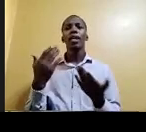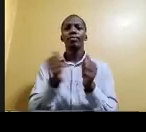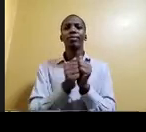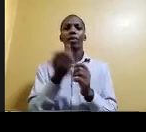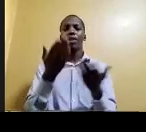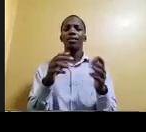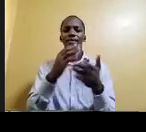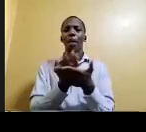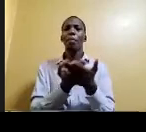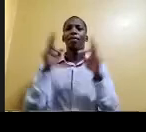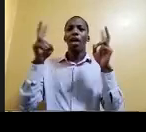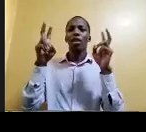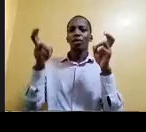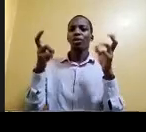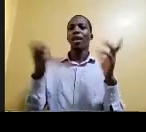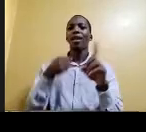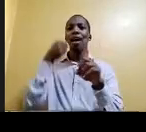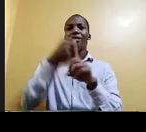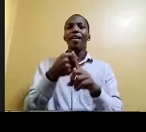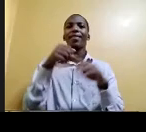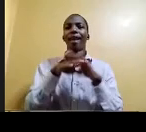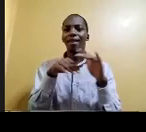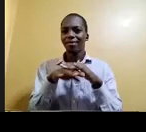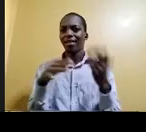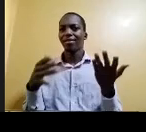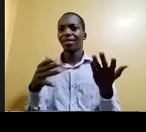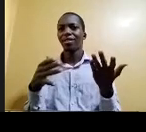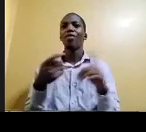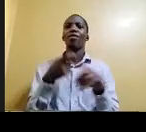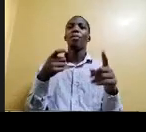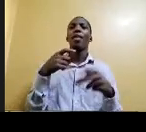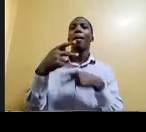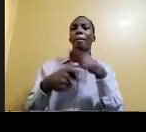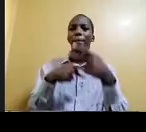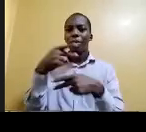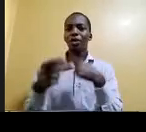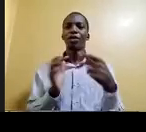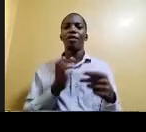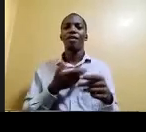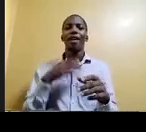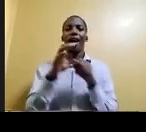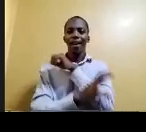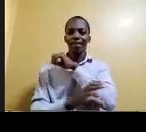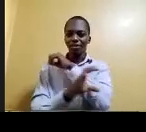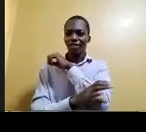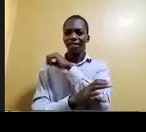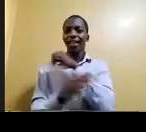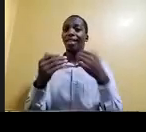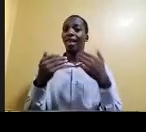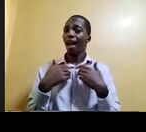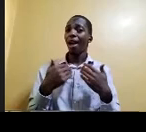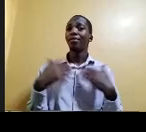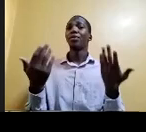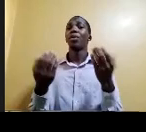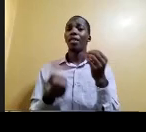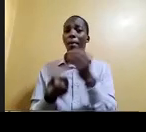that affect market access for the agricultural produces of our countries. They have to do with production and